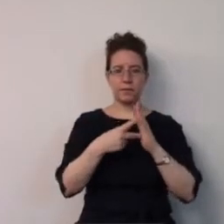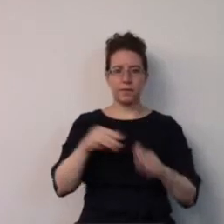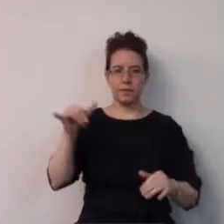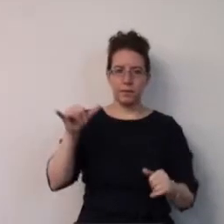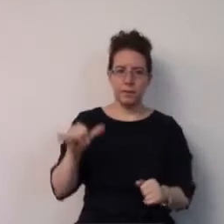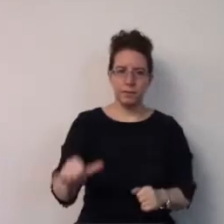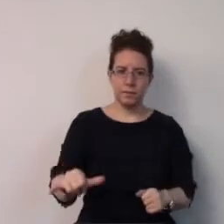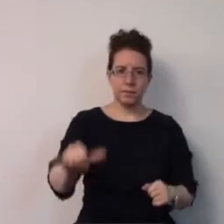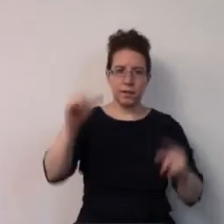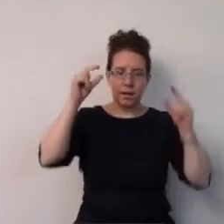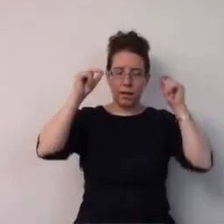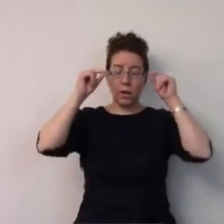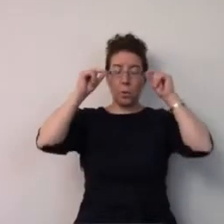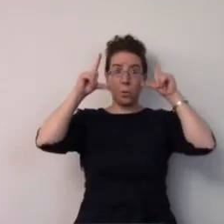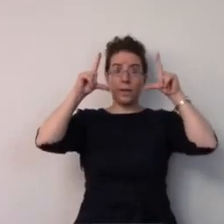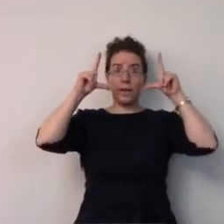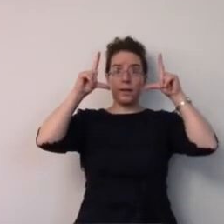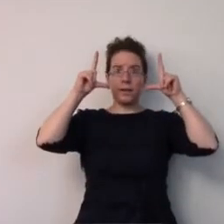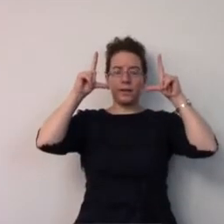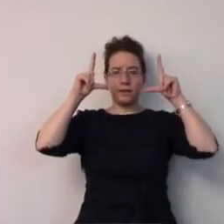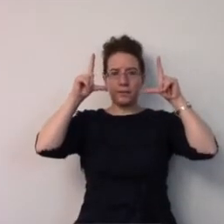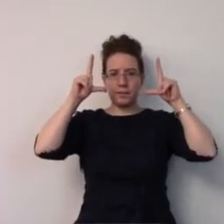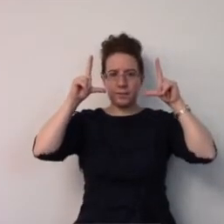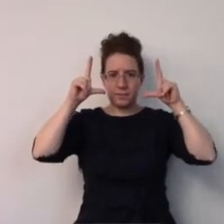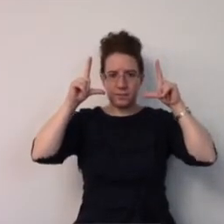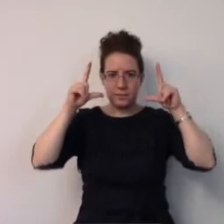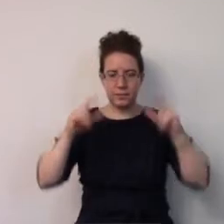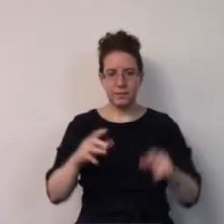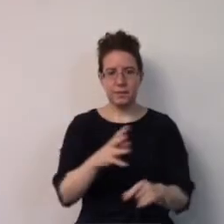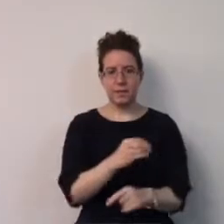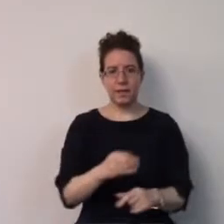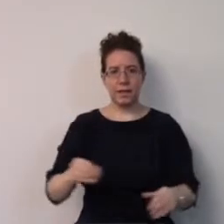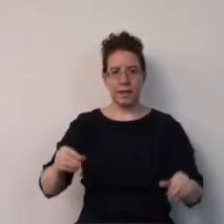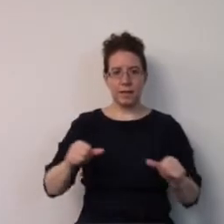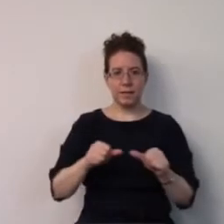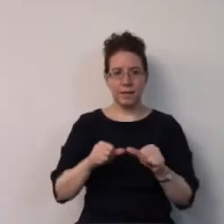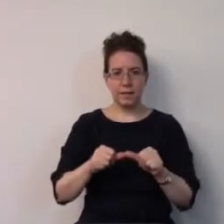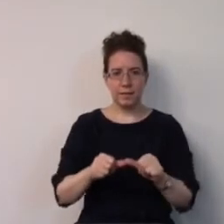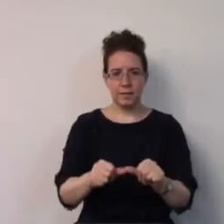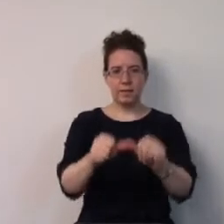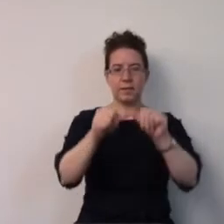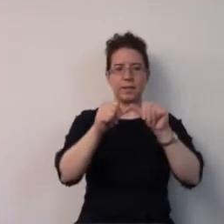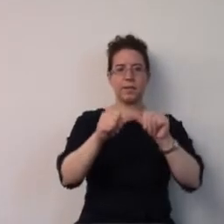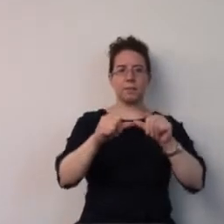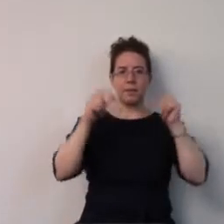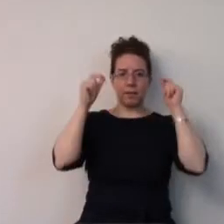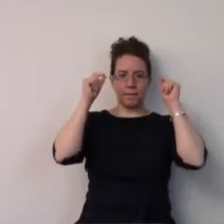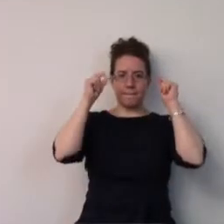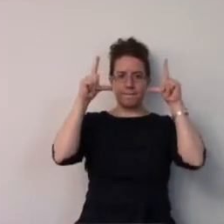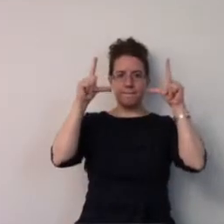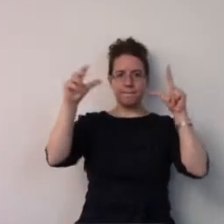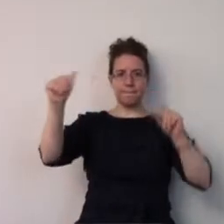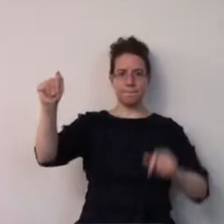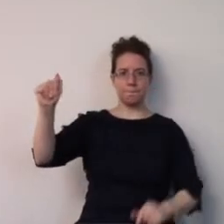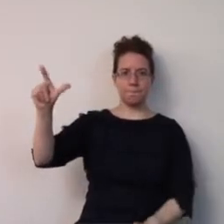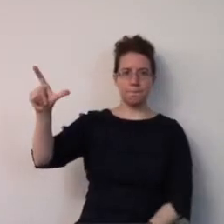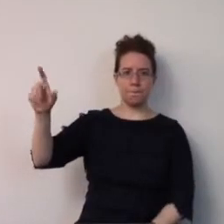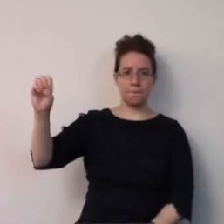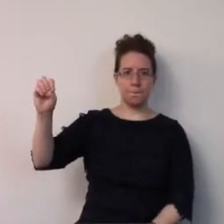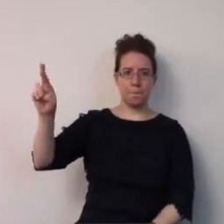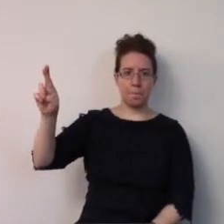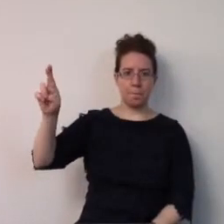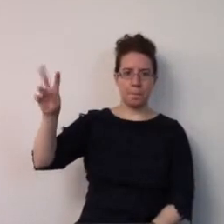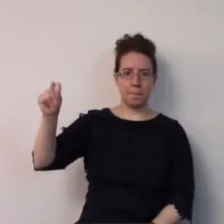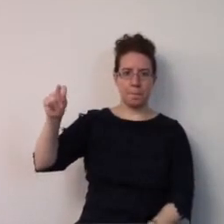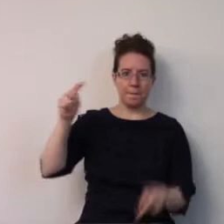keeping alert, keeping yourself awake and alert. Watch is the act or fact of